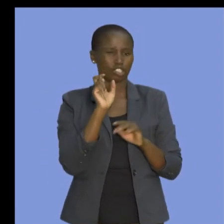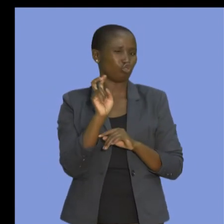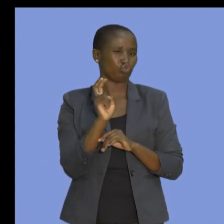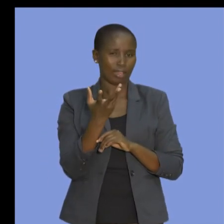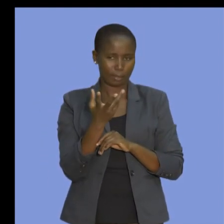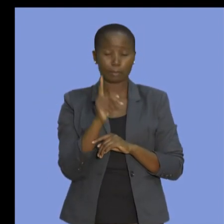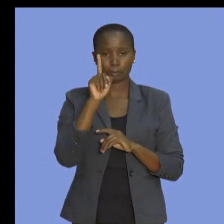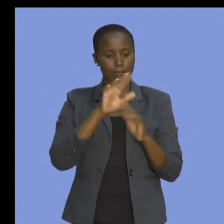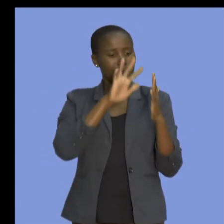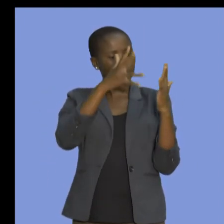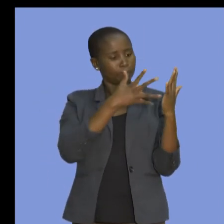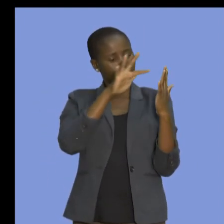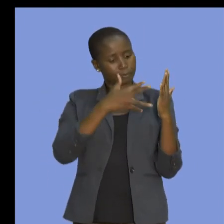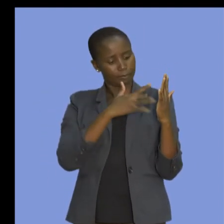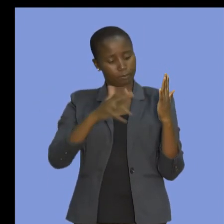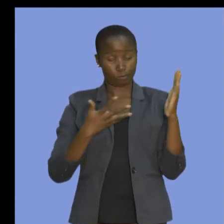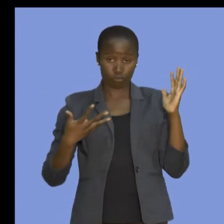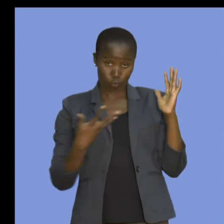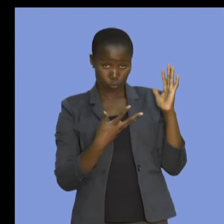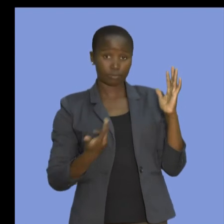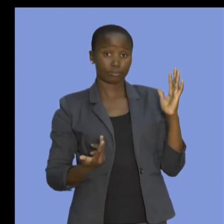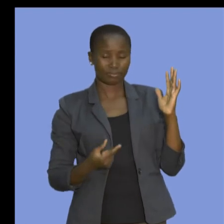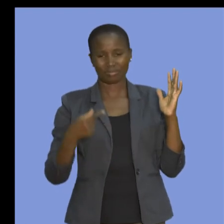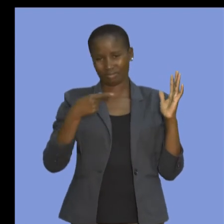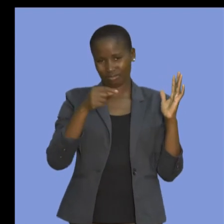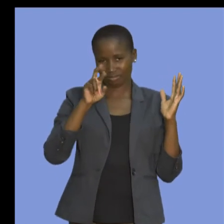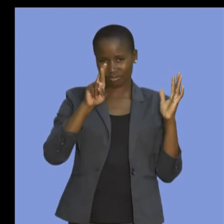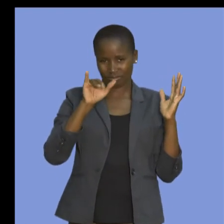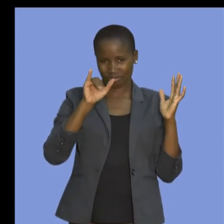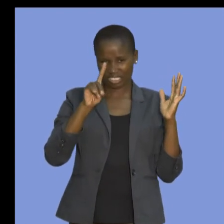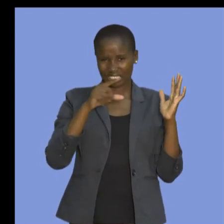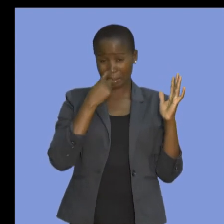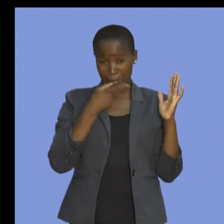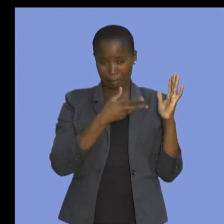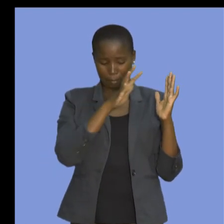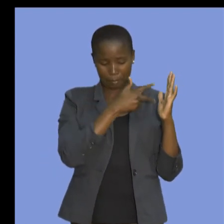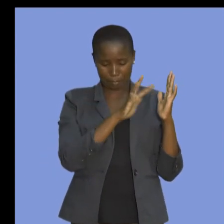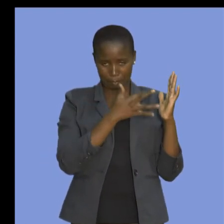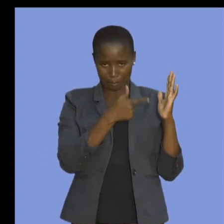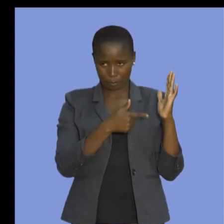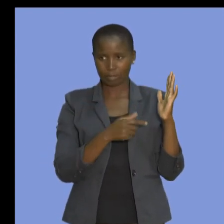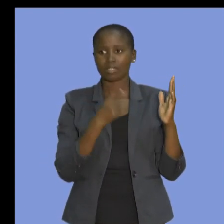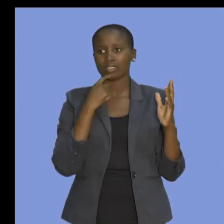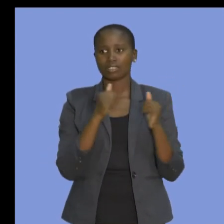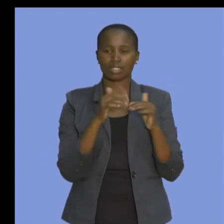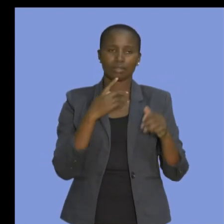grid. So the midpoint for 5 and